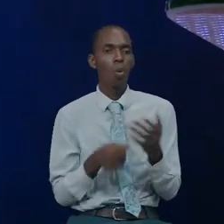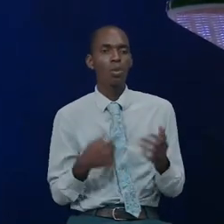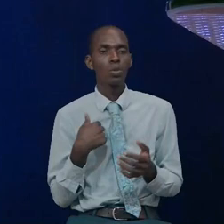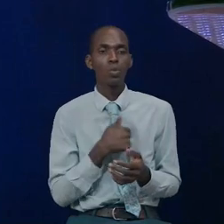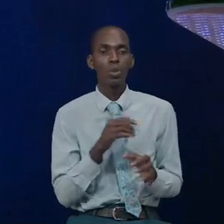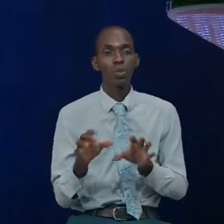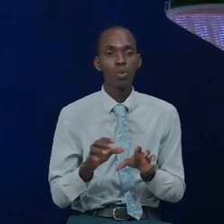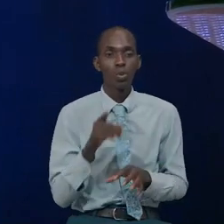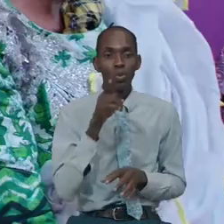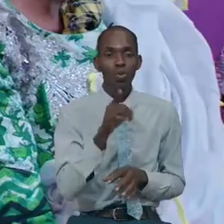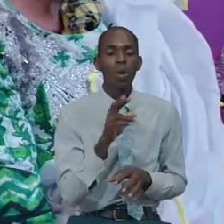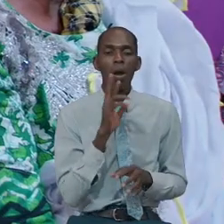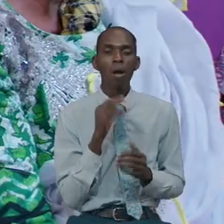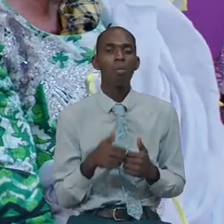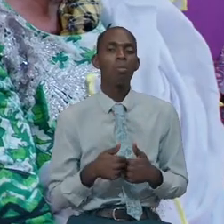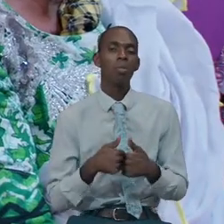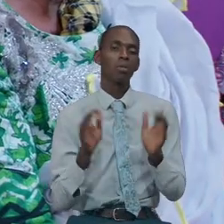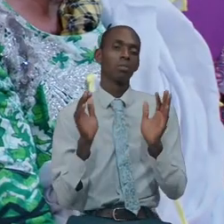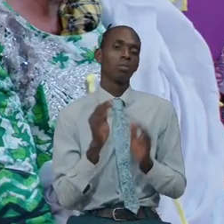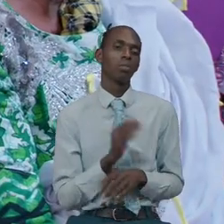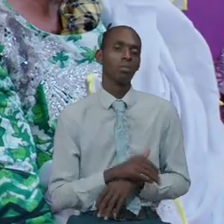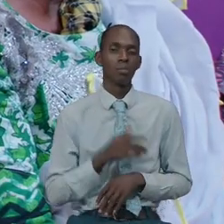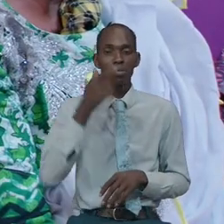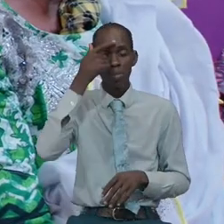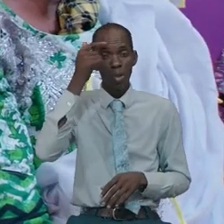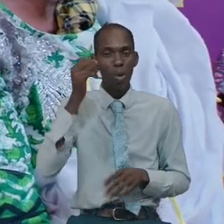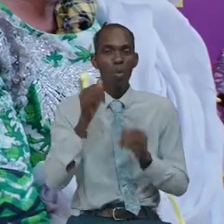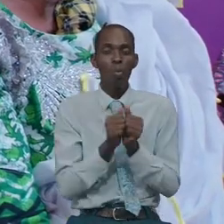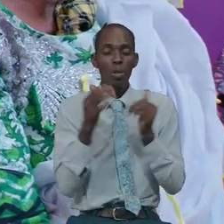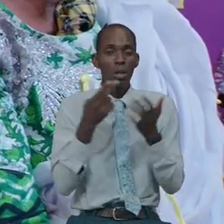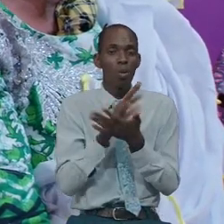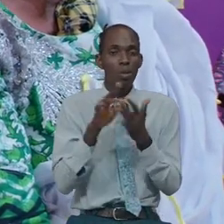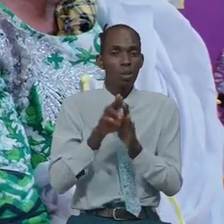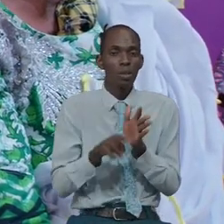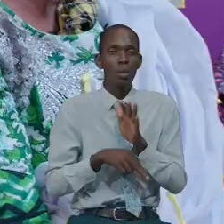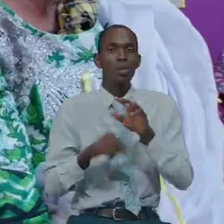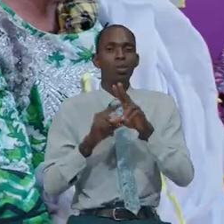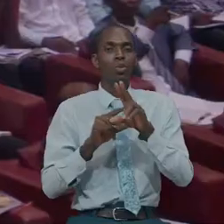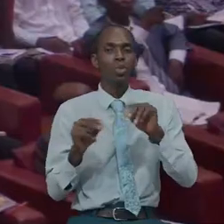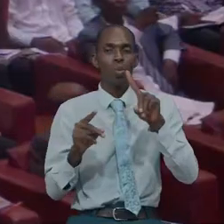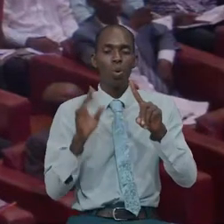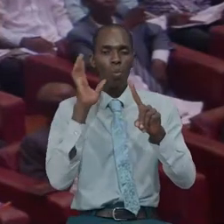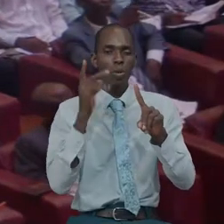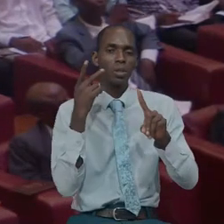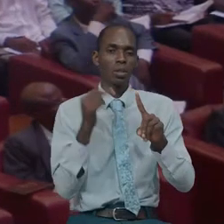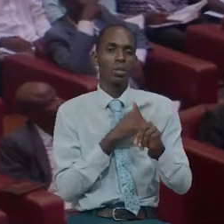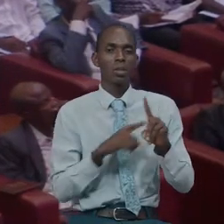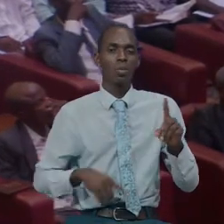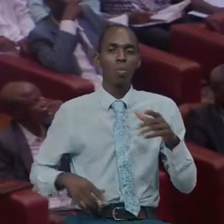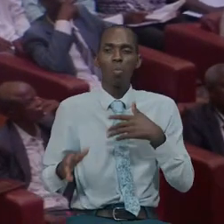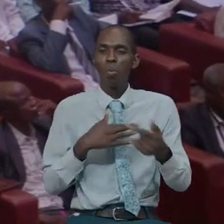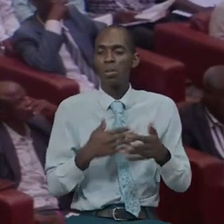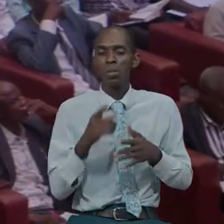You are lost, because without holiness no man shall see the Lord. whatever you